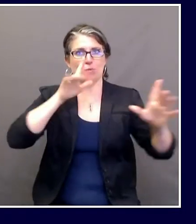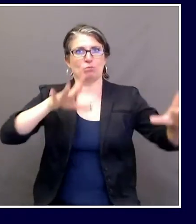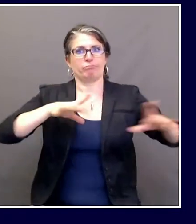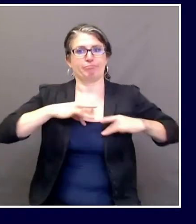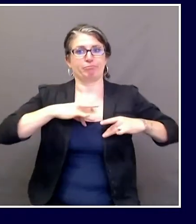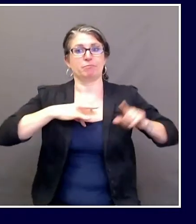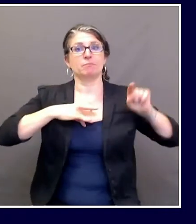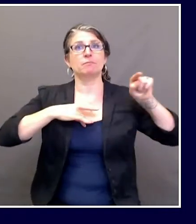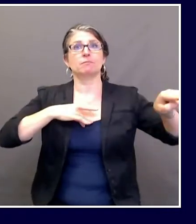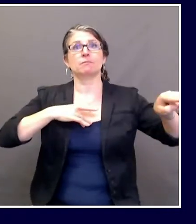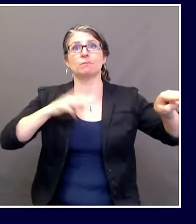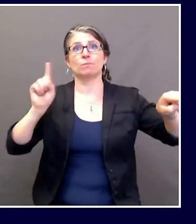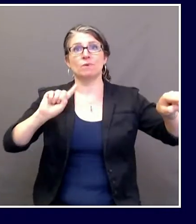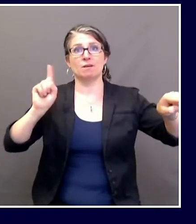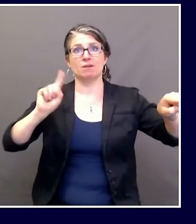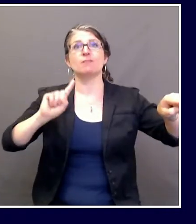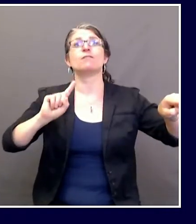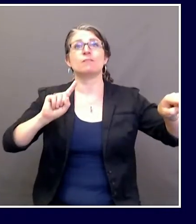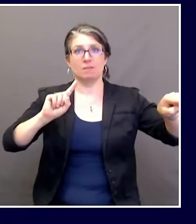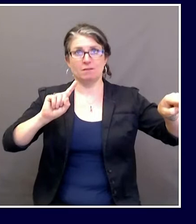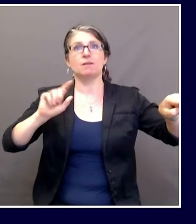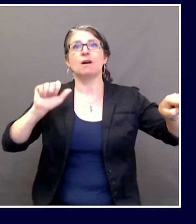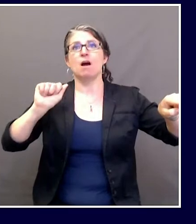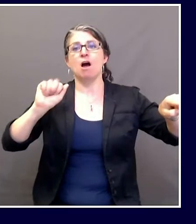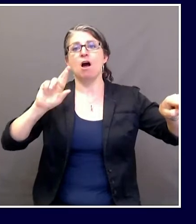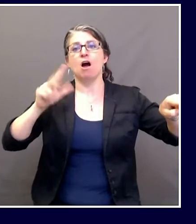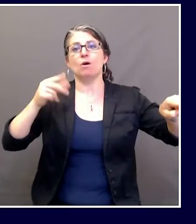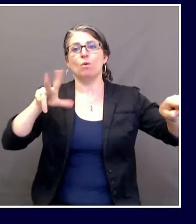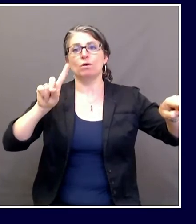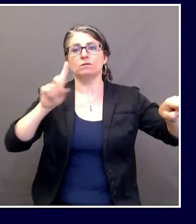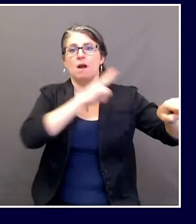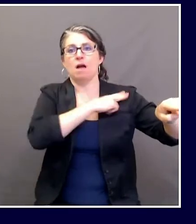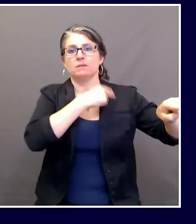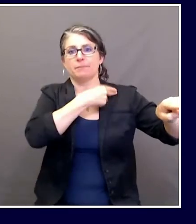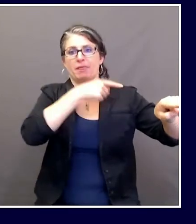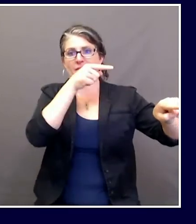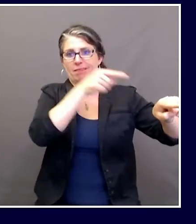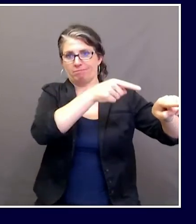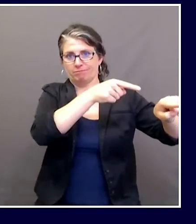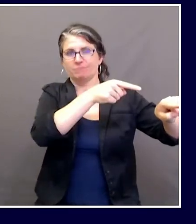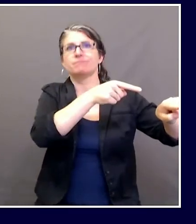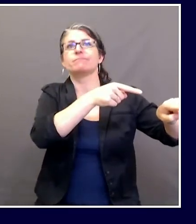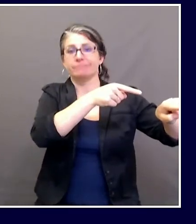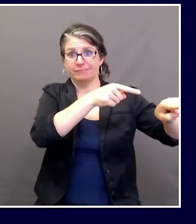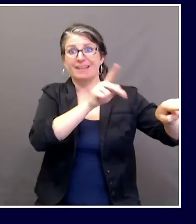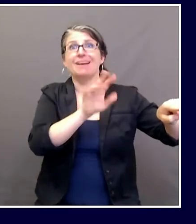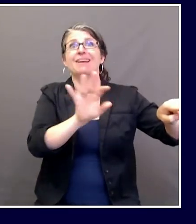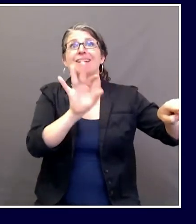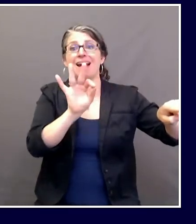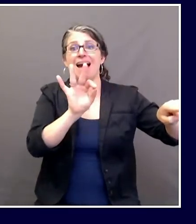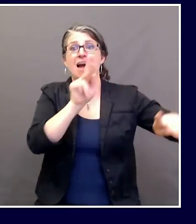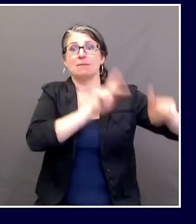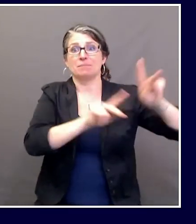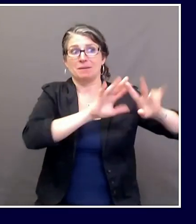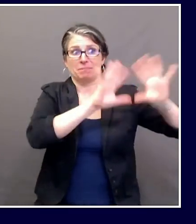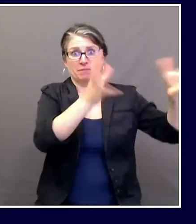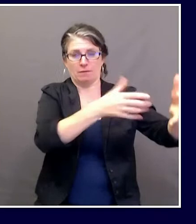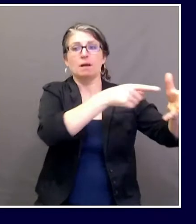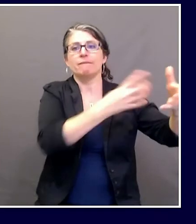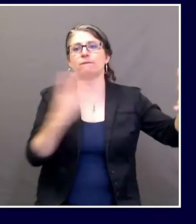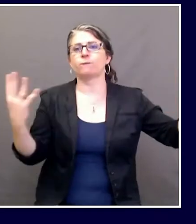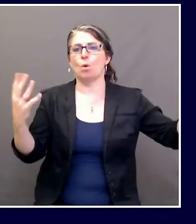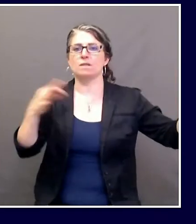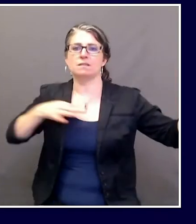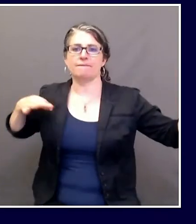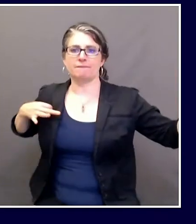A.R. Gould Hospital. Of those 9 cases, 4 of them are among staff members and 5 of them are